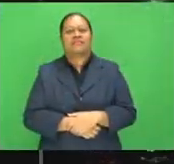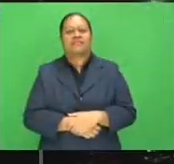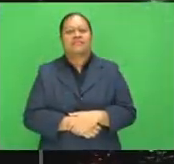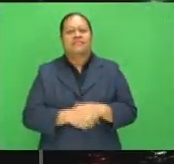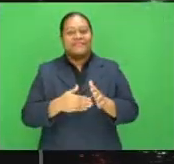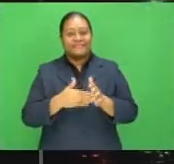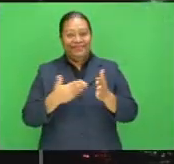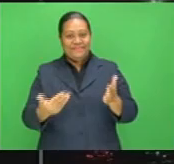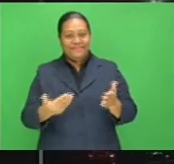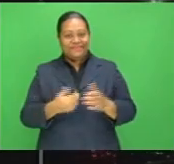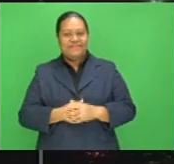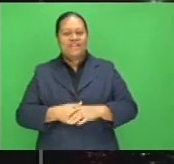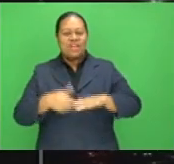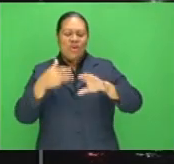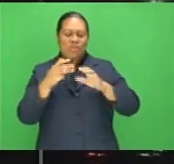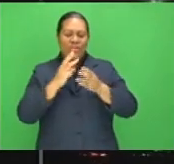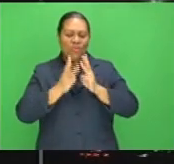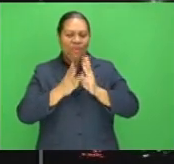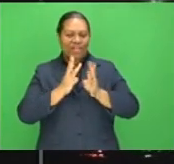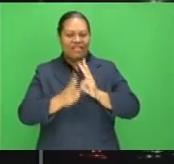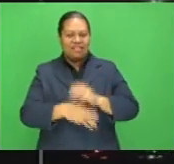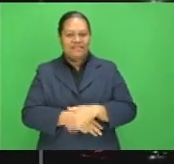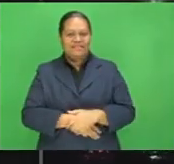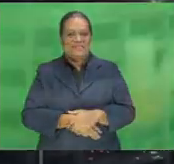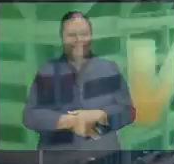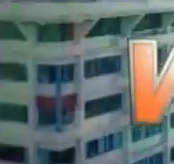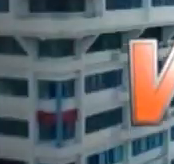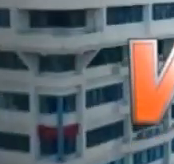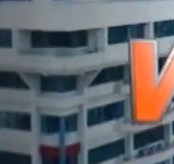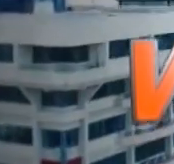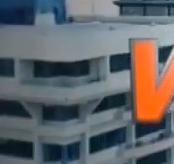And Angie joins us now with the latest in weather.